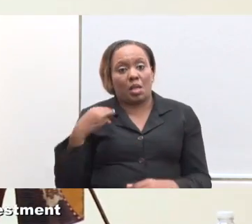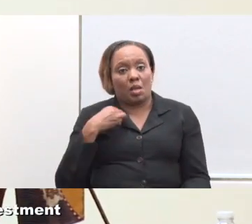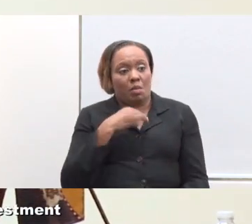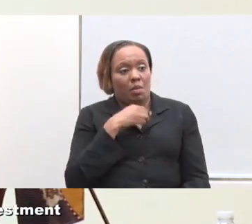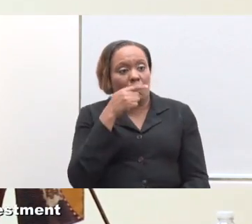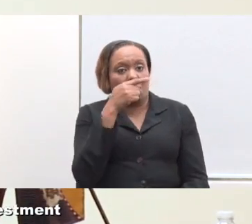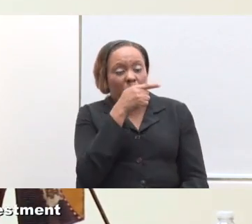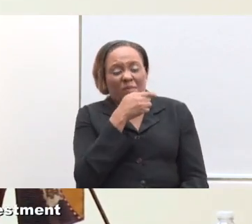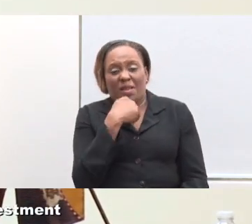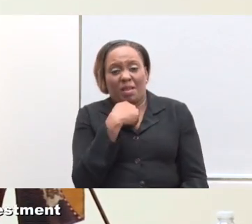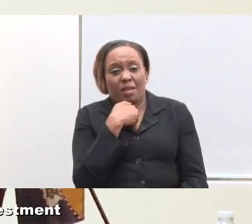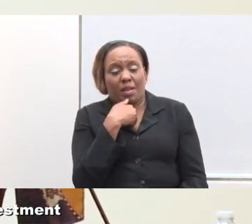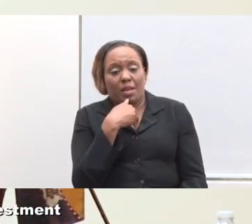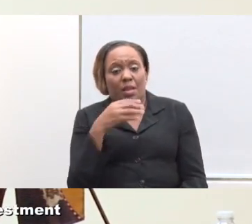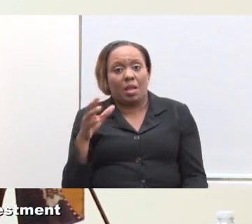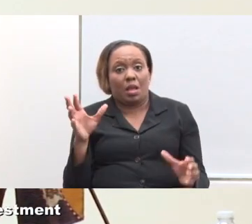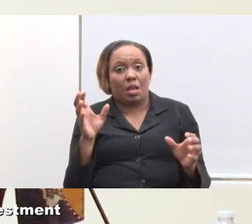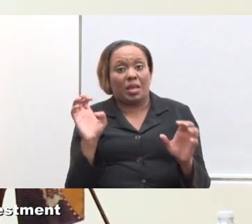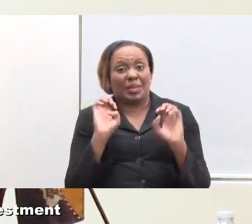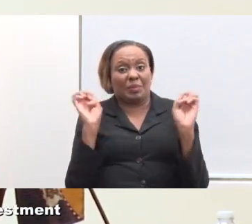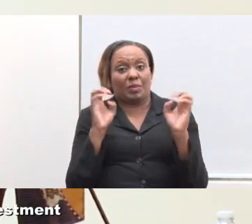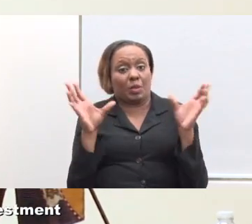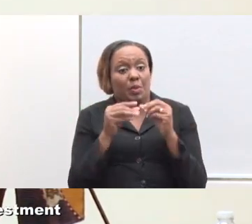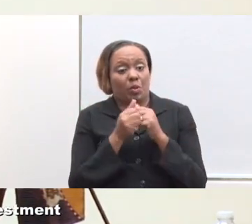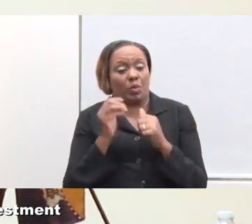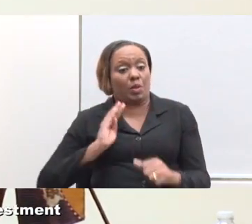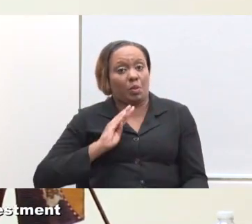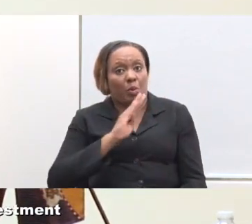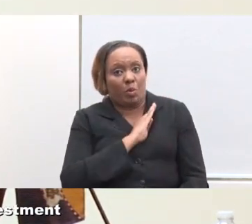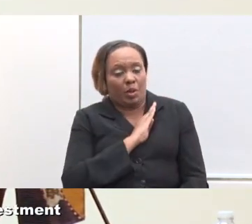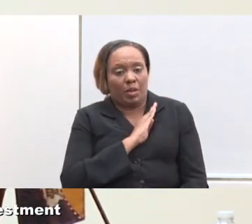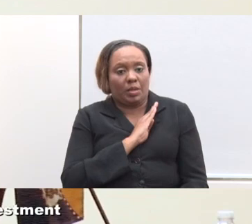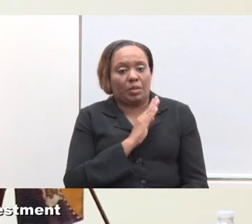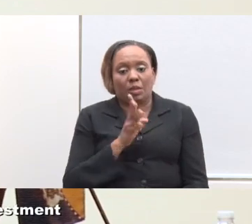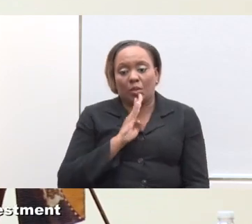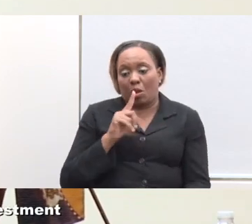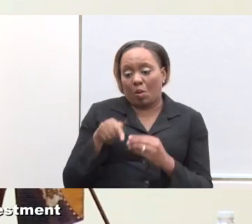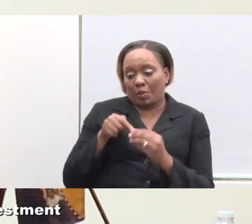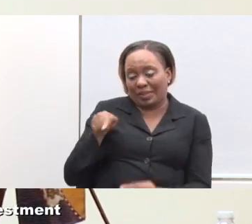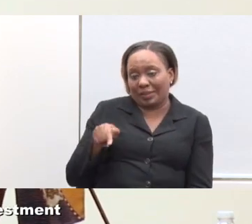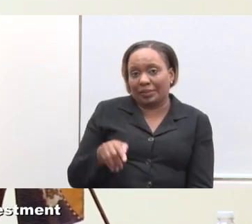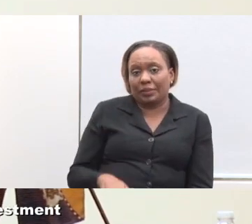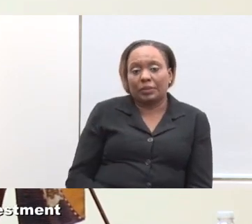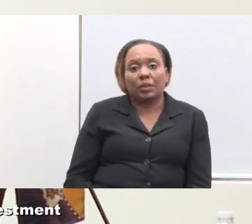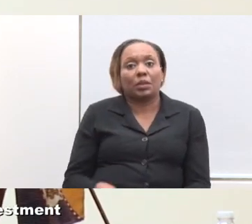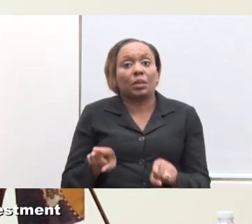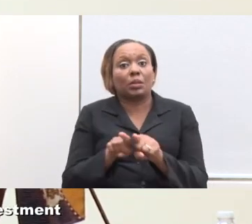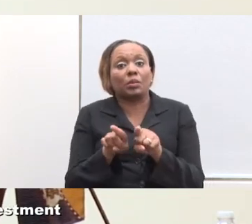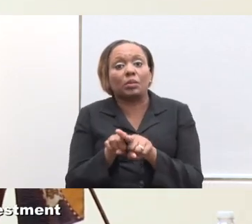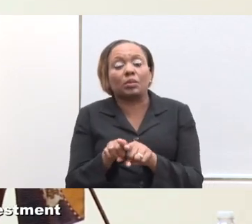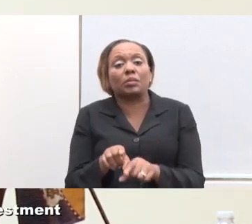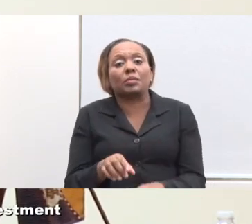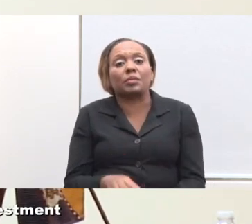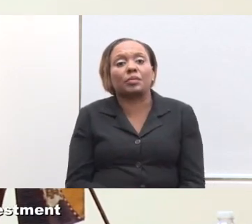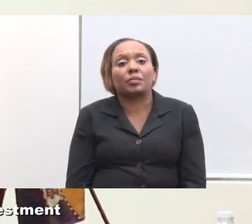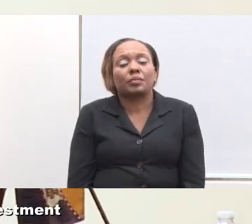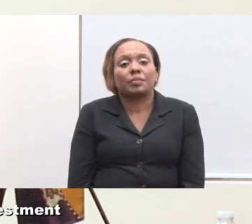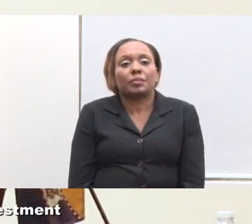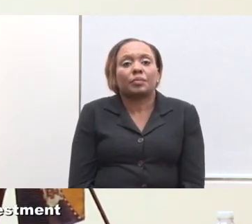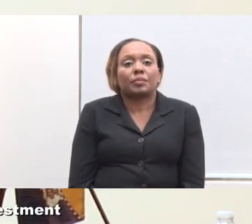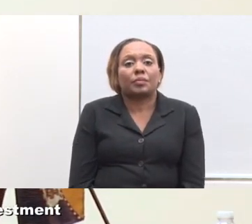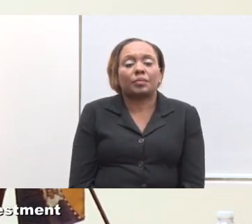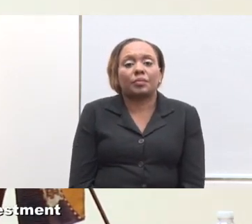board, I believe, yesterday. In addition to that, we have also recognized